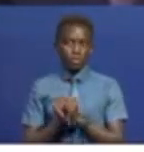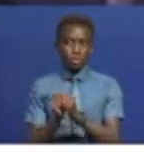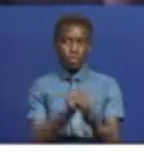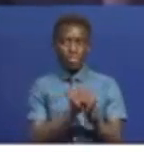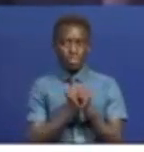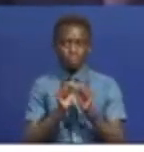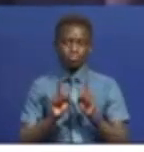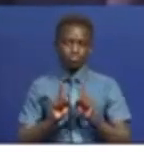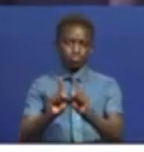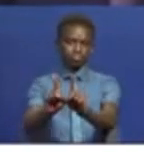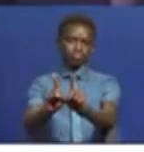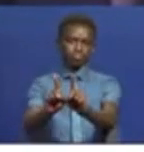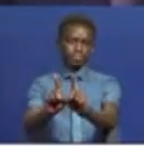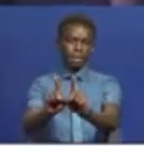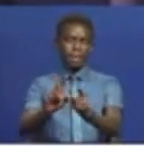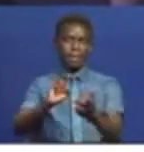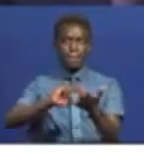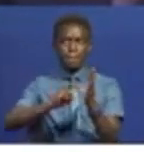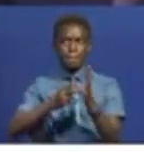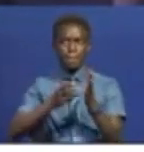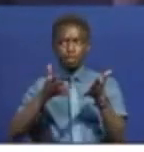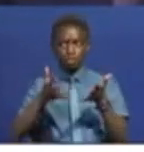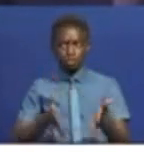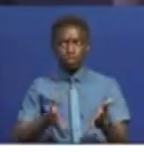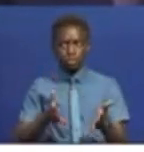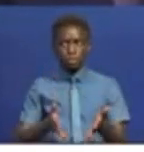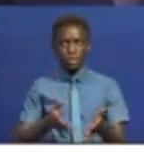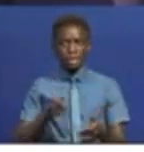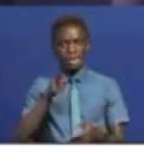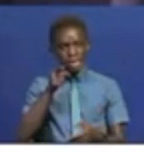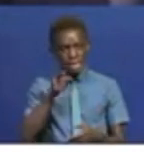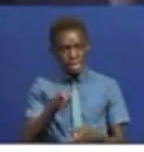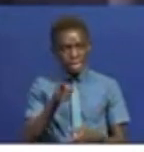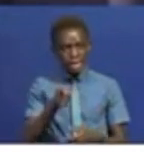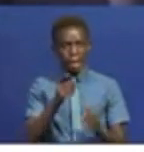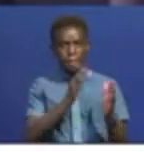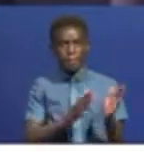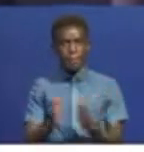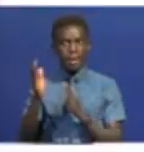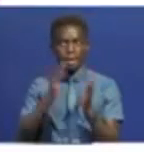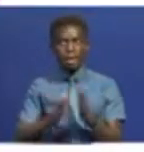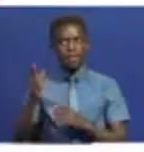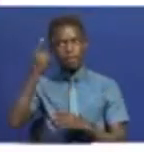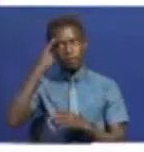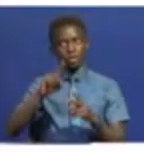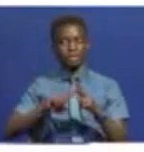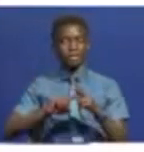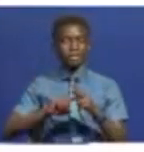ending today. This is not even the beginning. This is a preparation for a start.